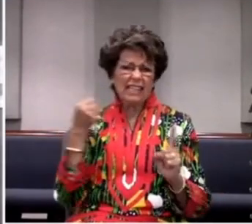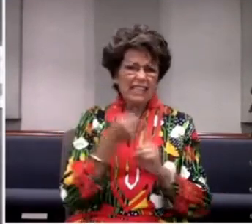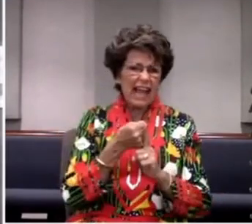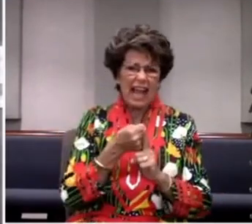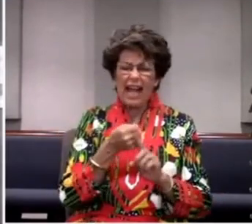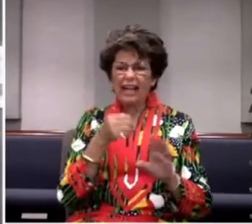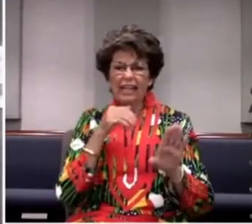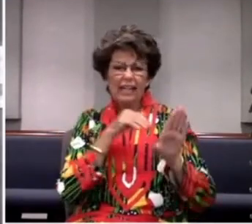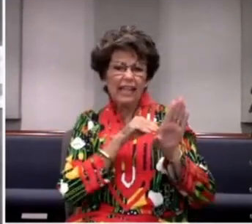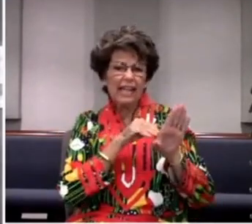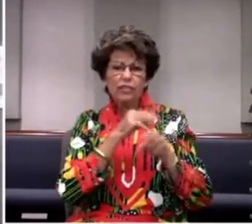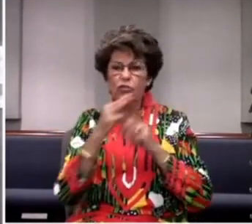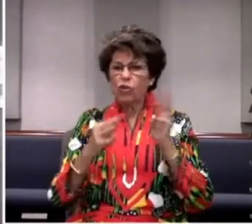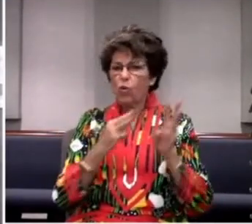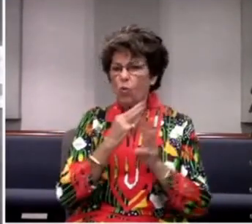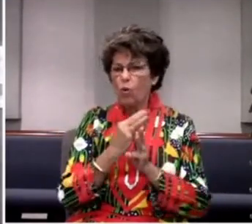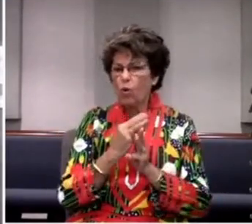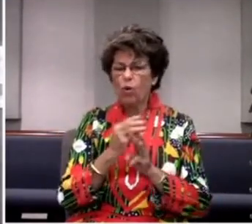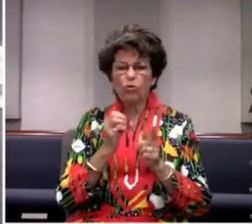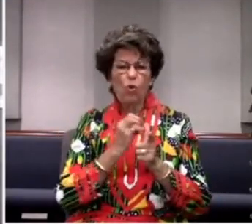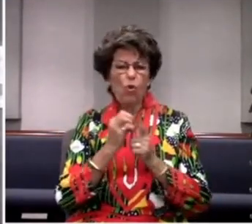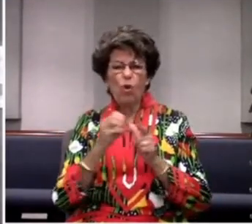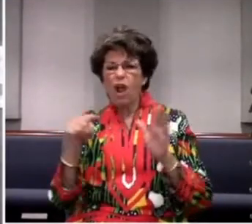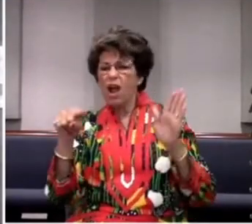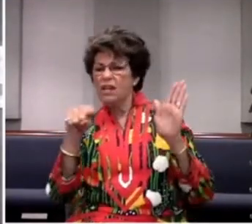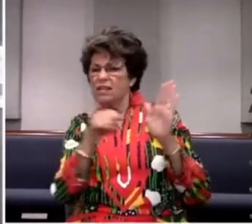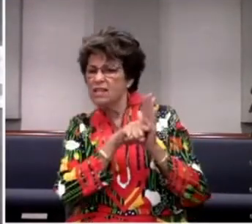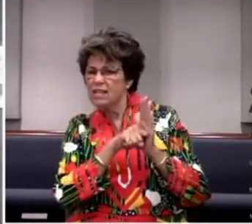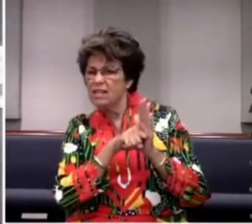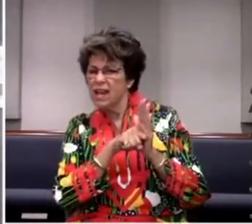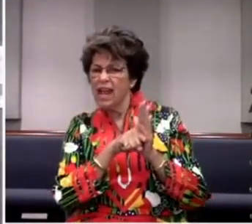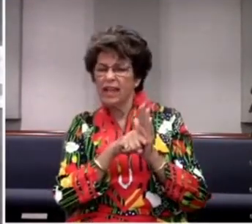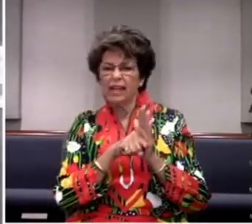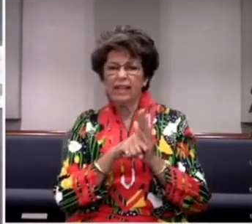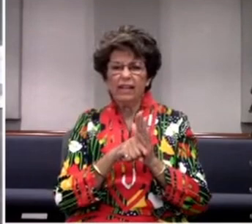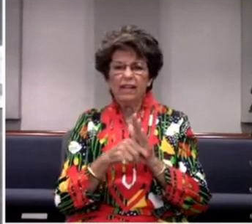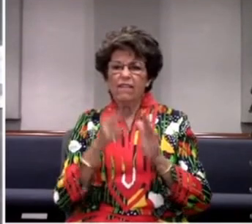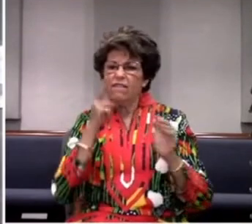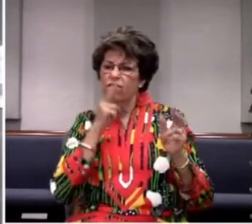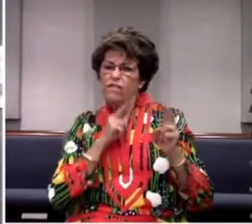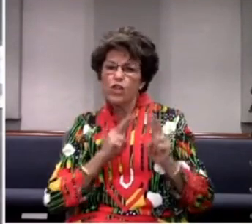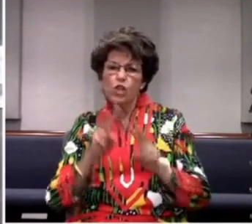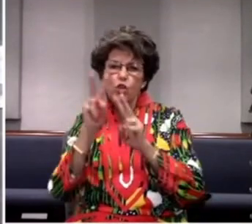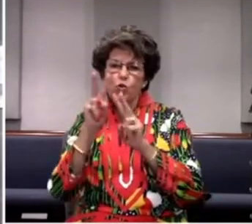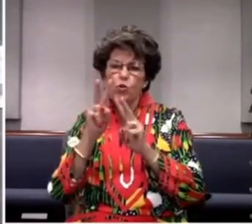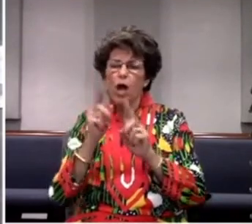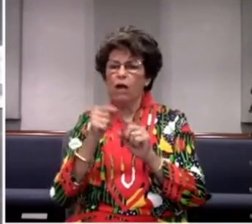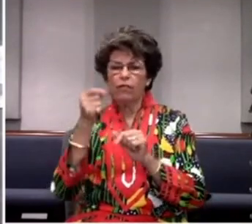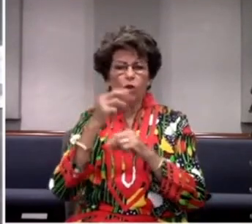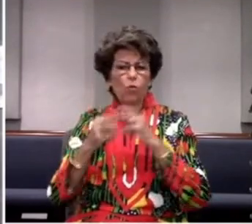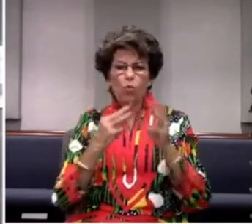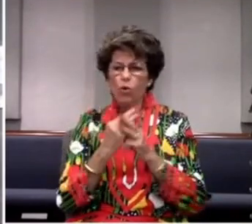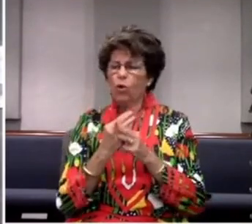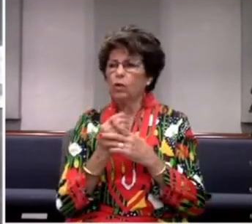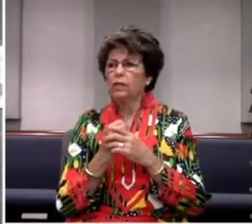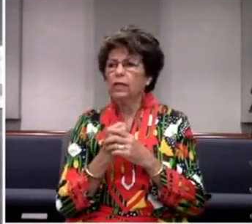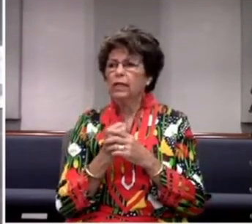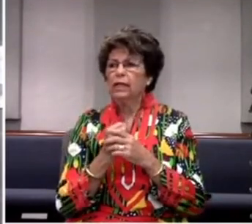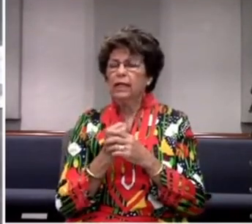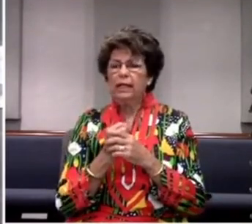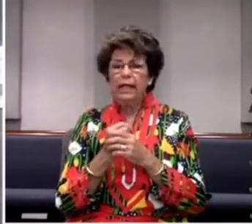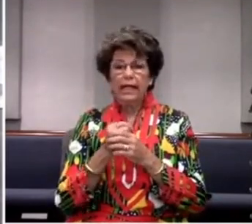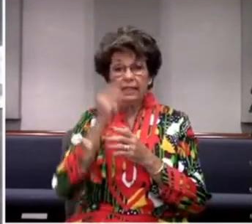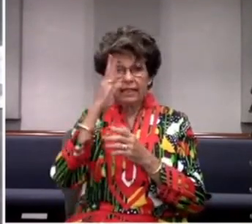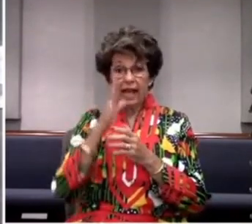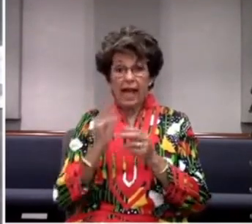a pessimistic, fatalistic view of the world. This is just God's people